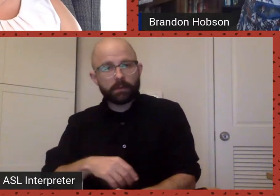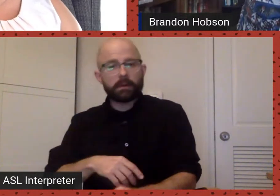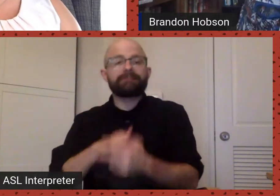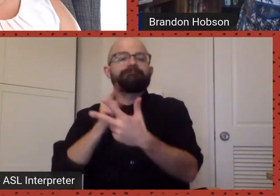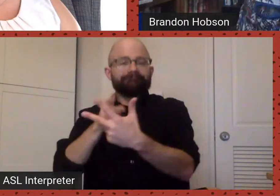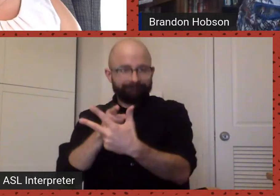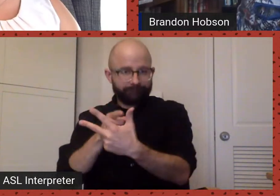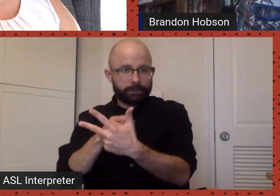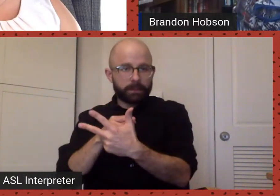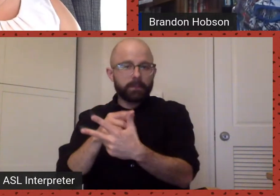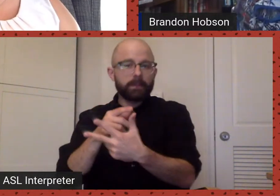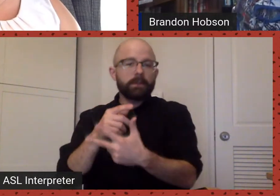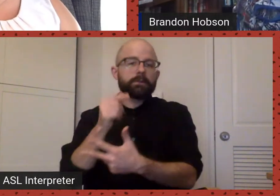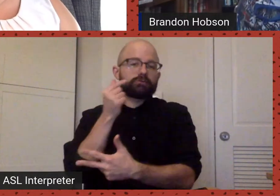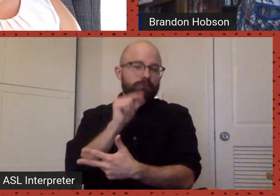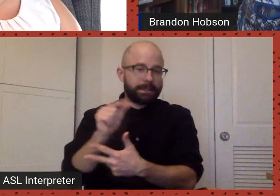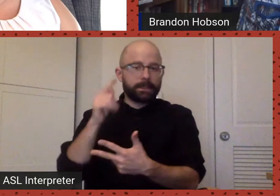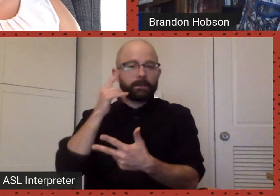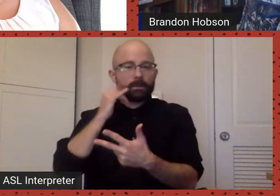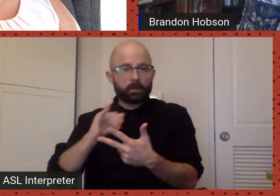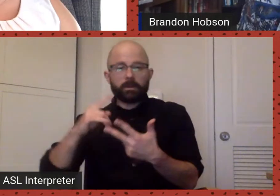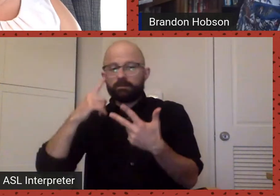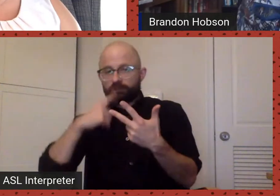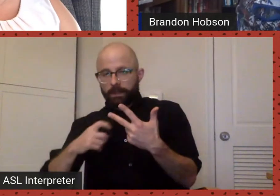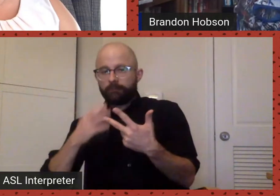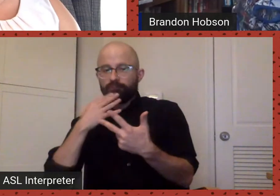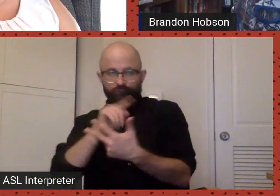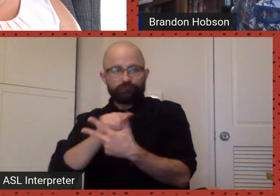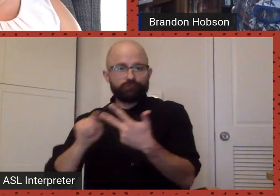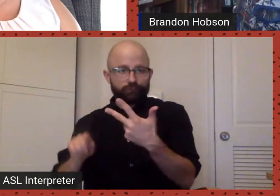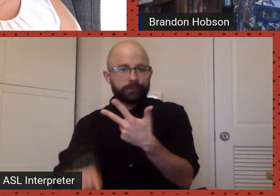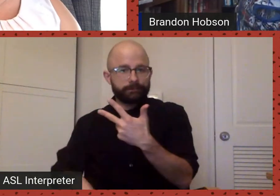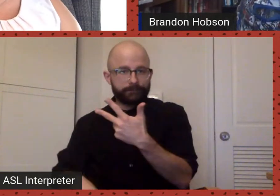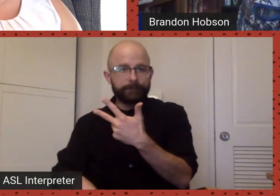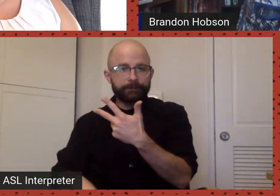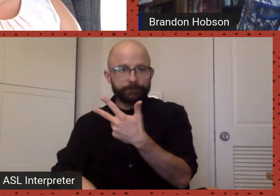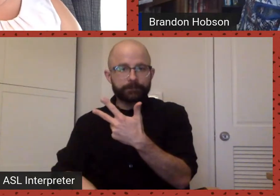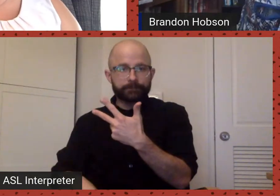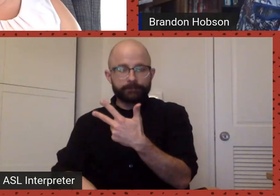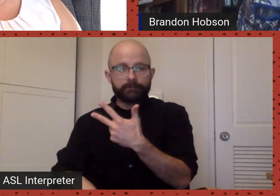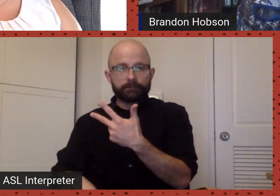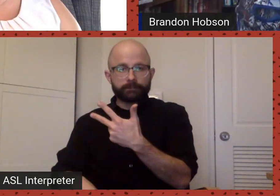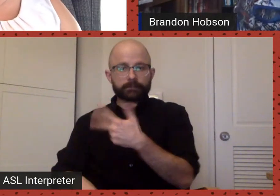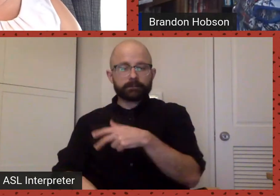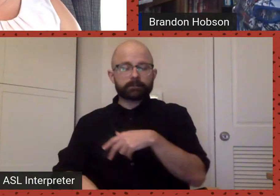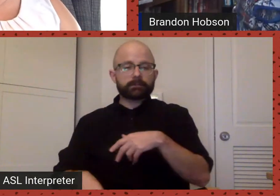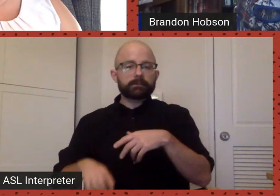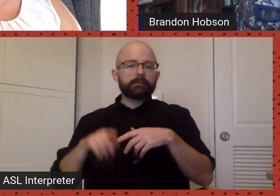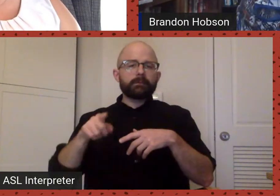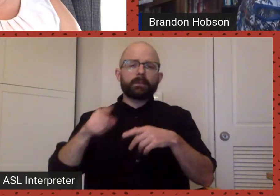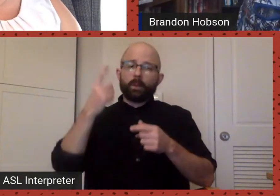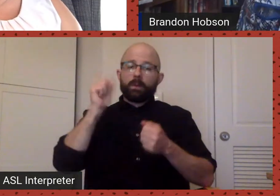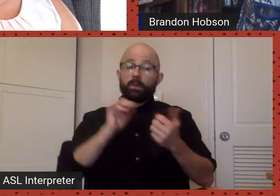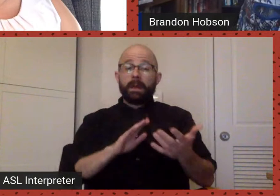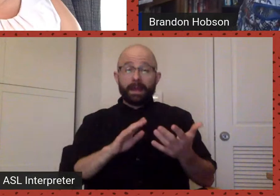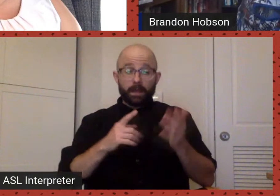green, gold, and red colors, which were a way of